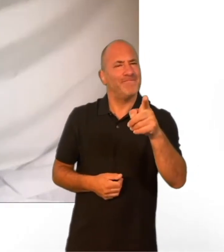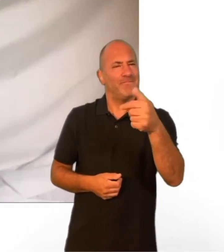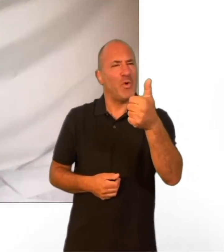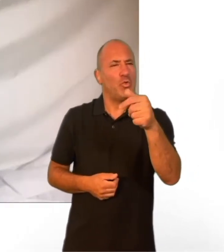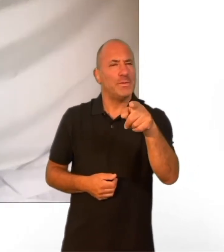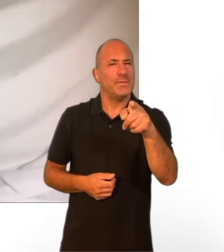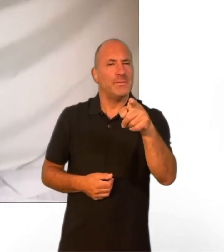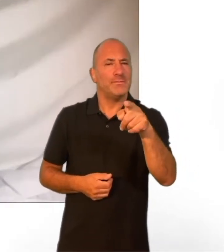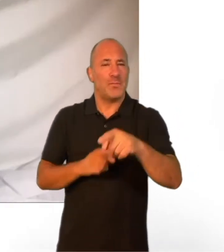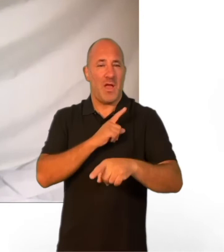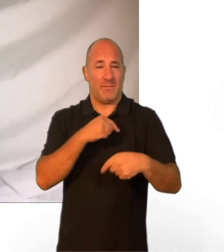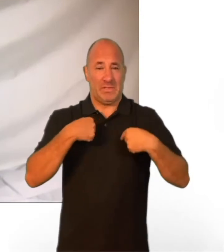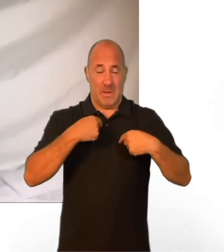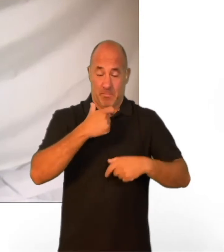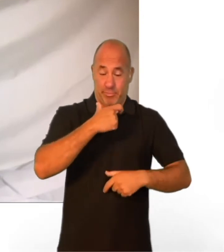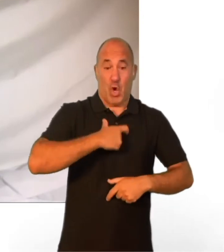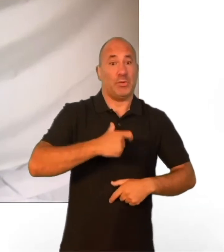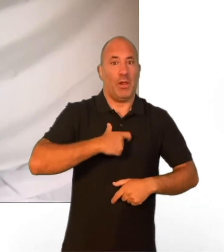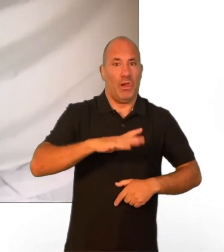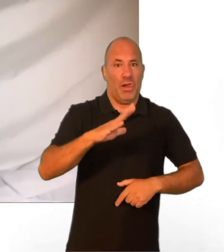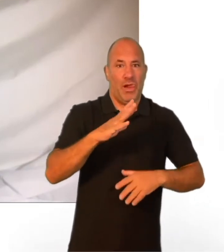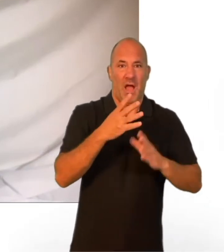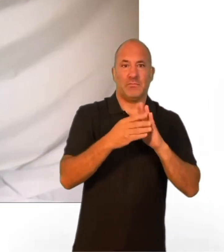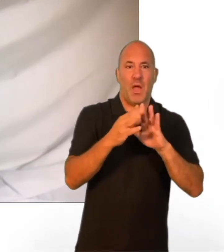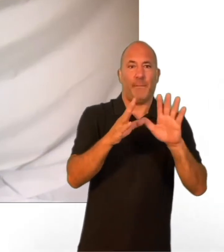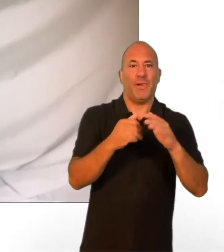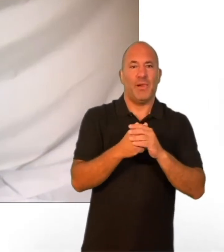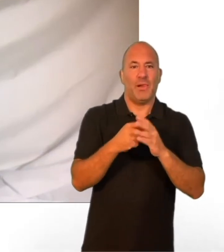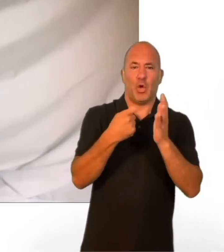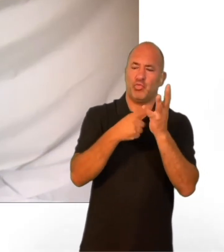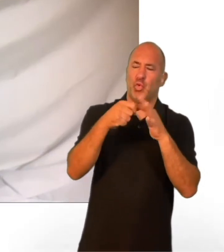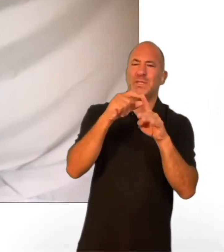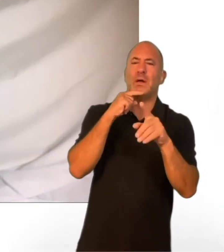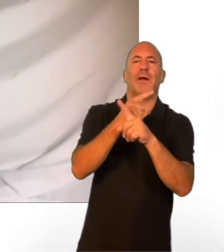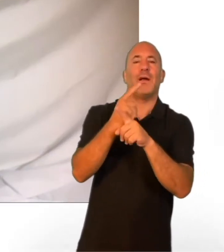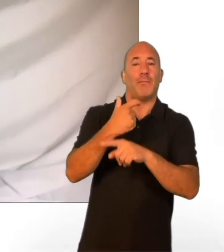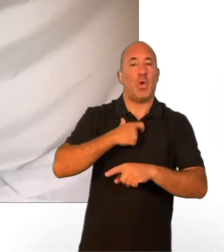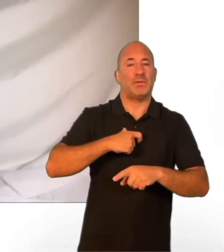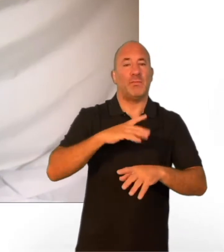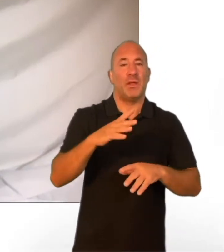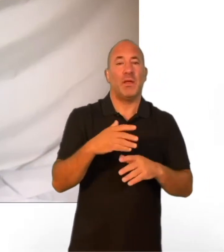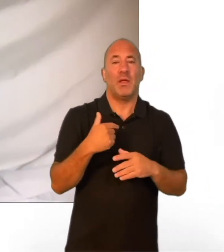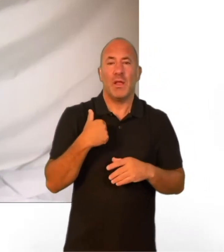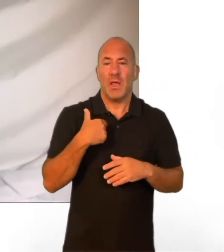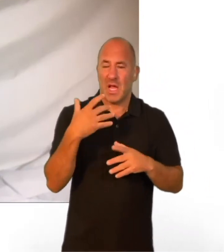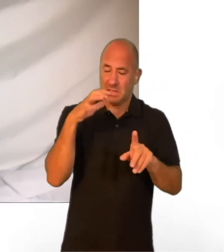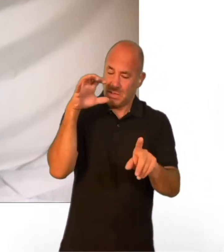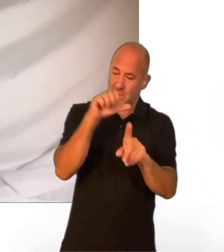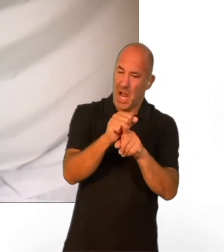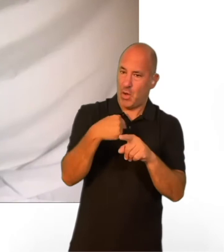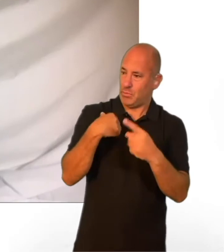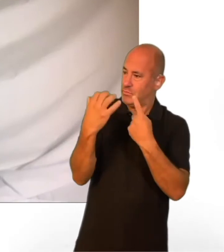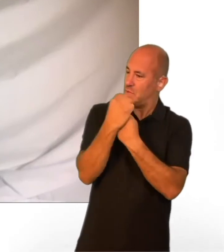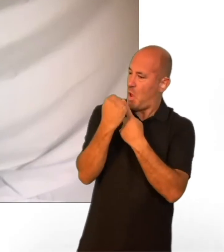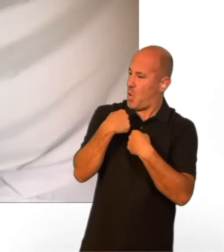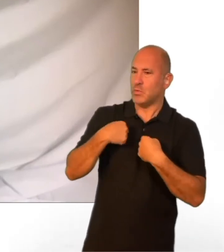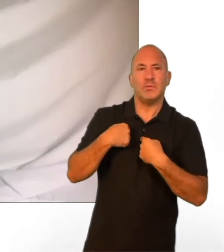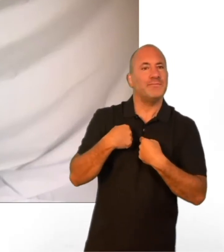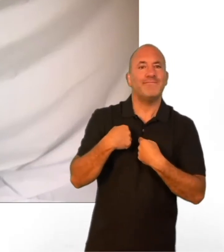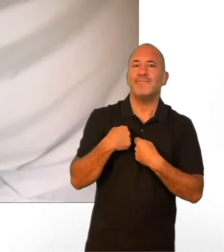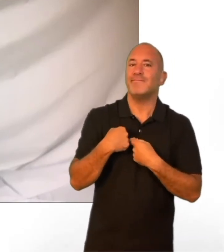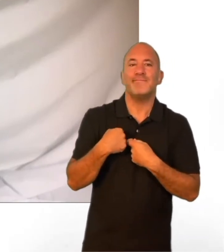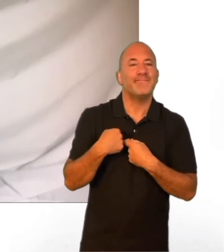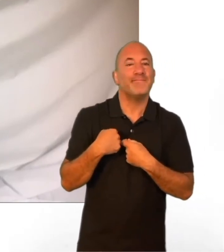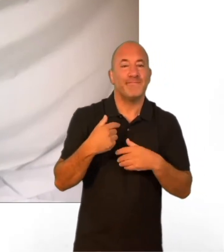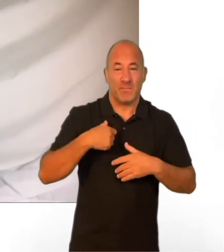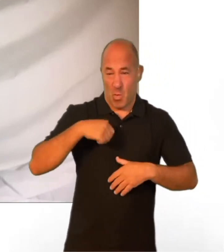a personal individual example of what Rudy was just talking about, I did not get any diagnoses. Like I knew what was wrong